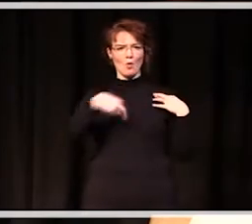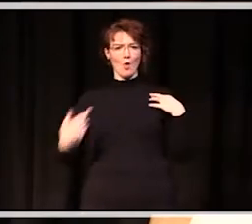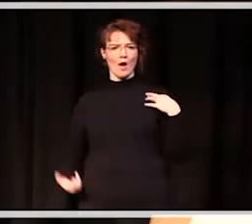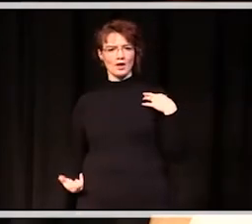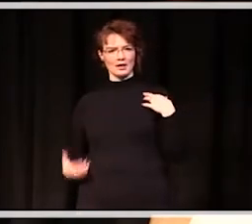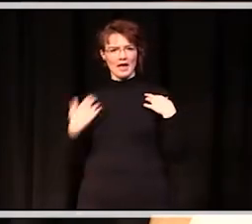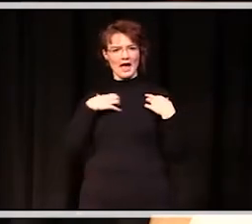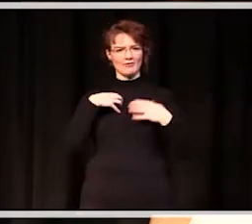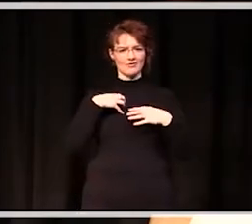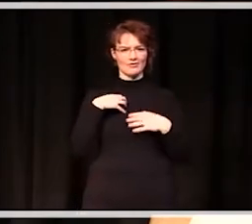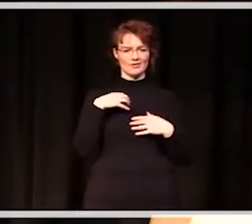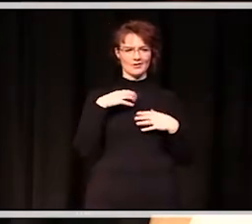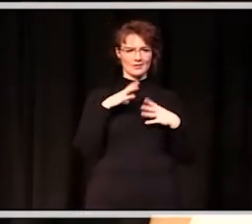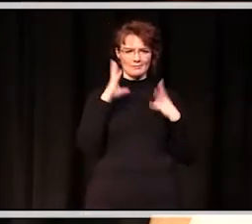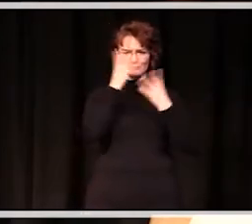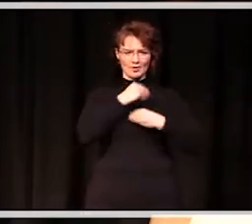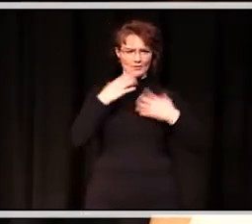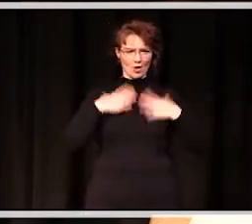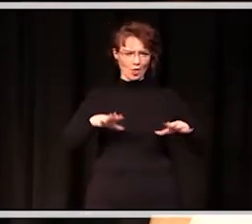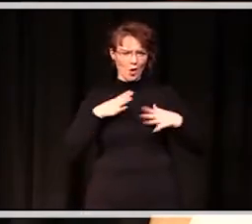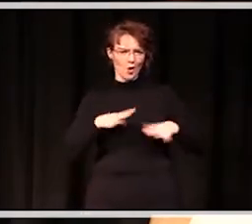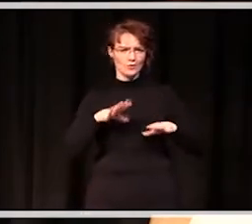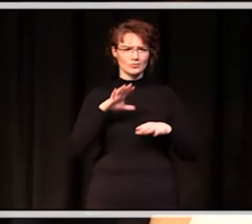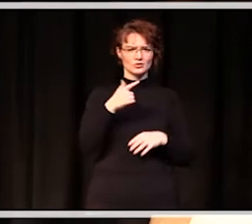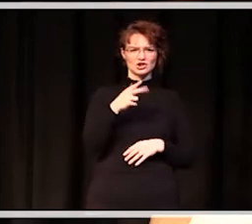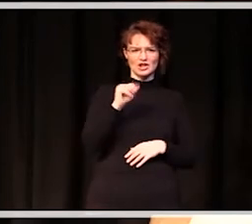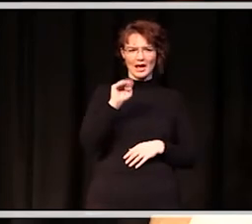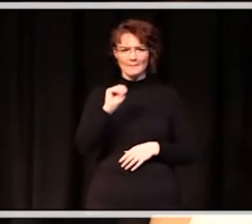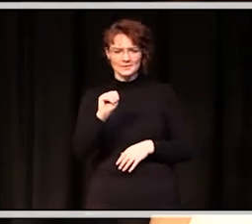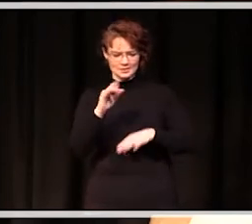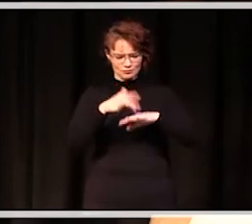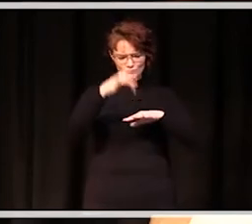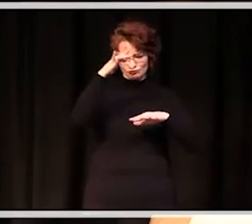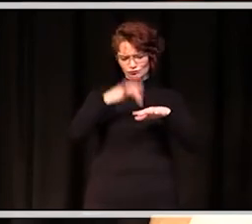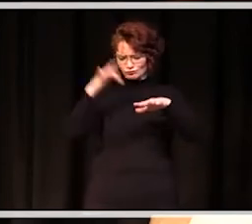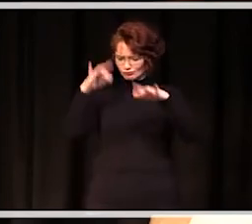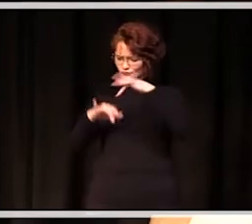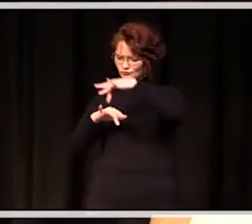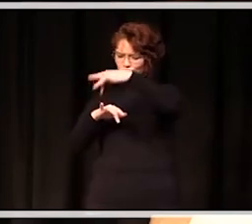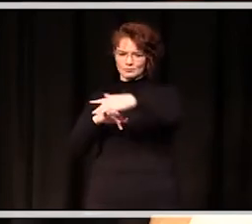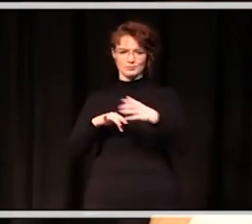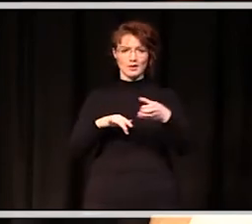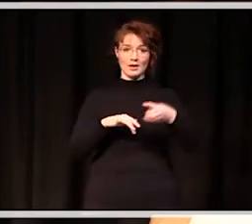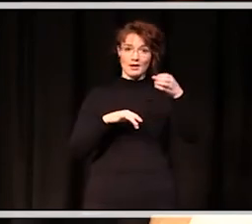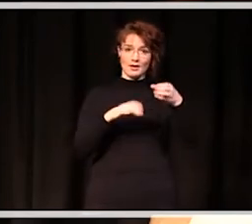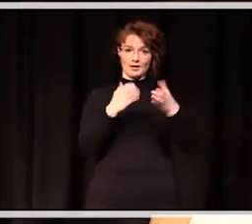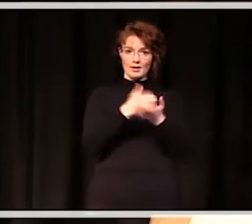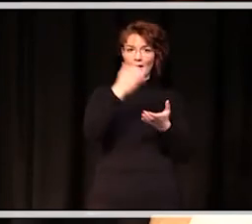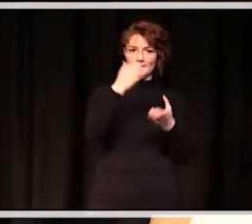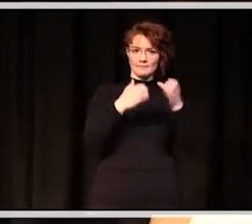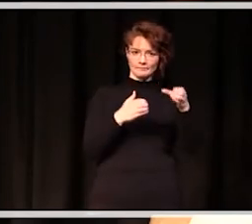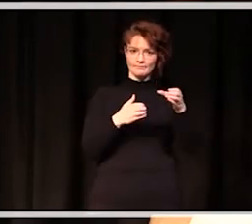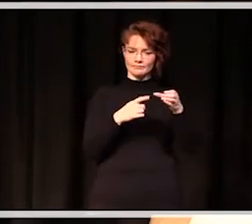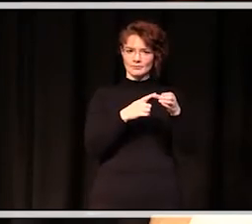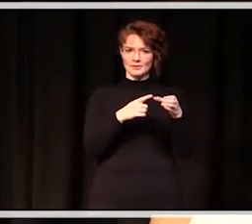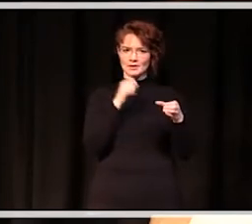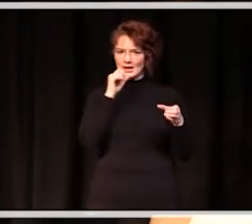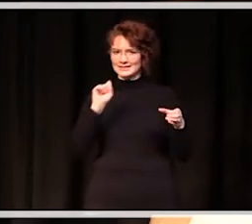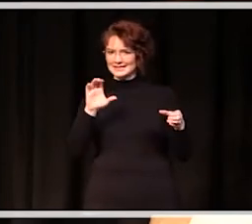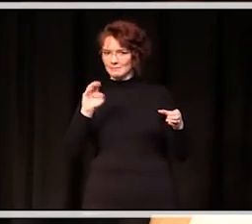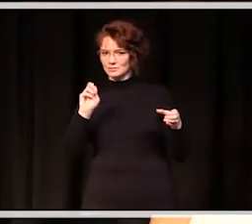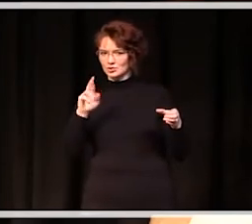got gems, precious jewels that she's wearing. She's got a cup. Notice it's not a scepter. This isn't authority. It's a